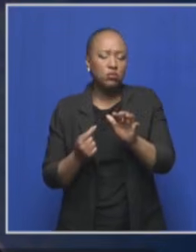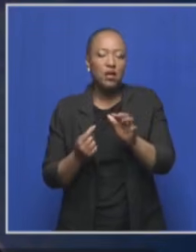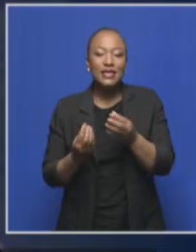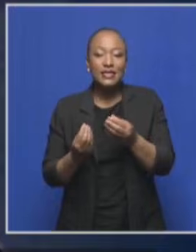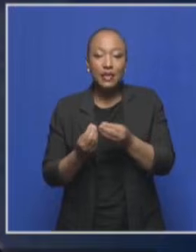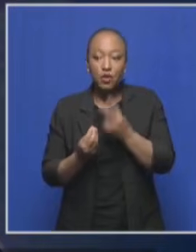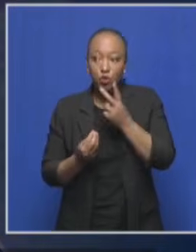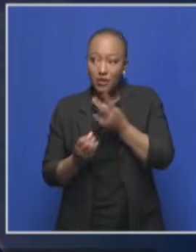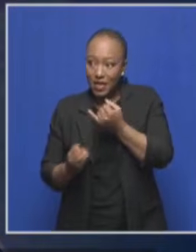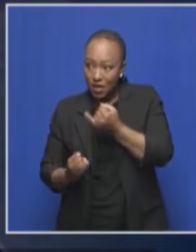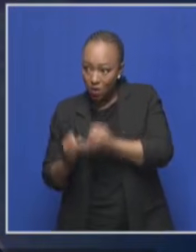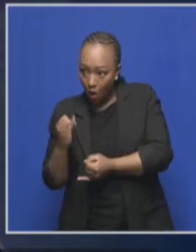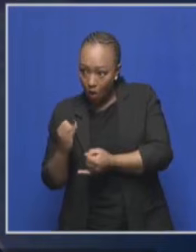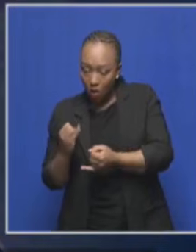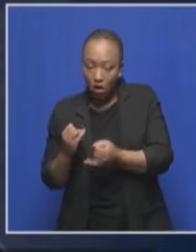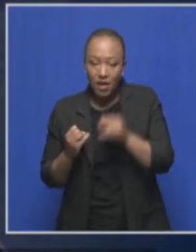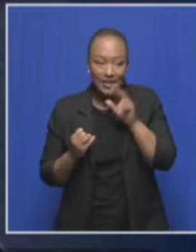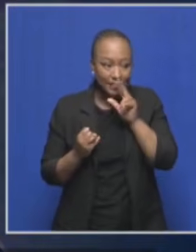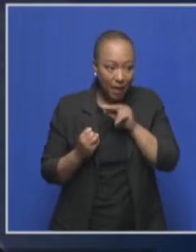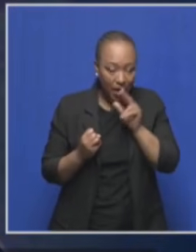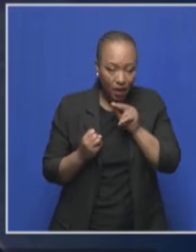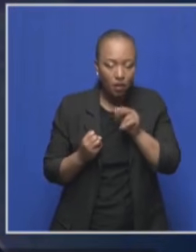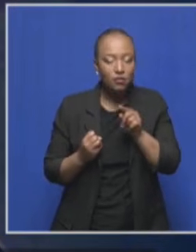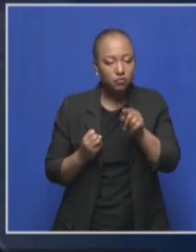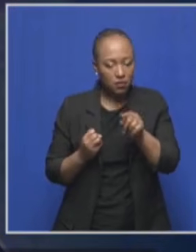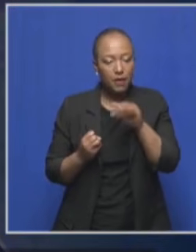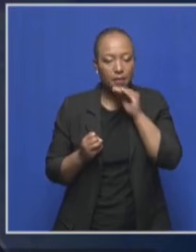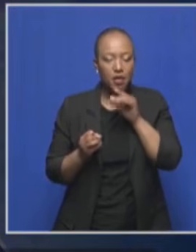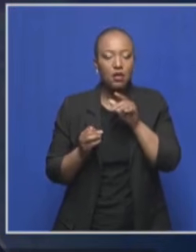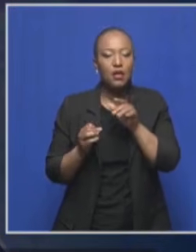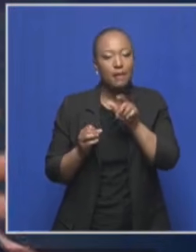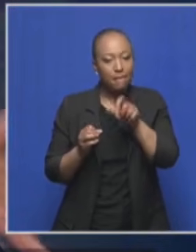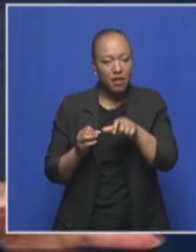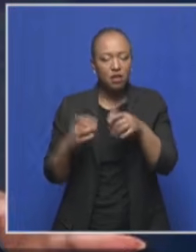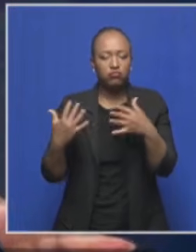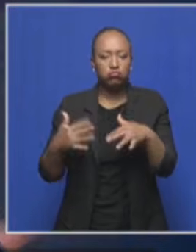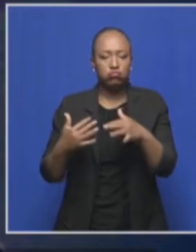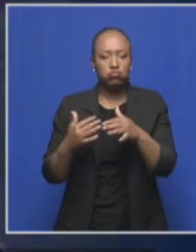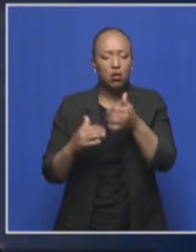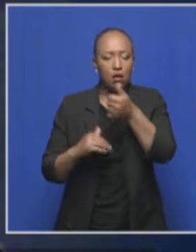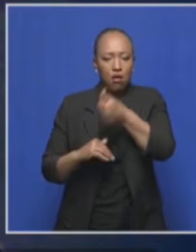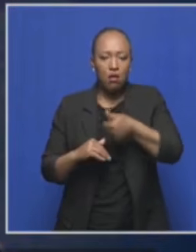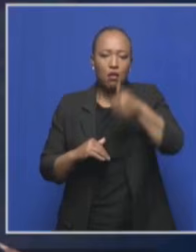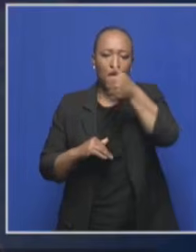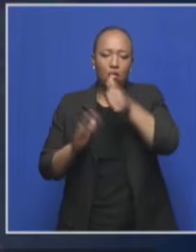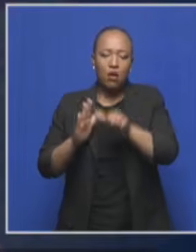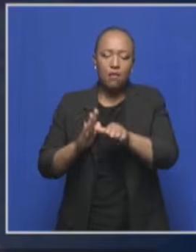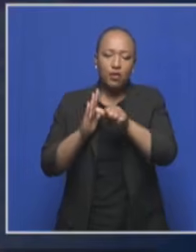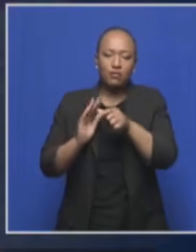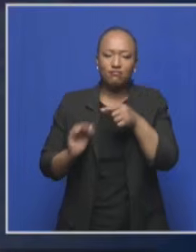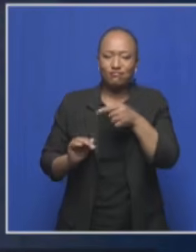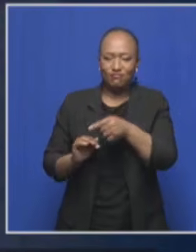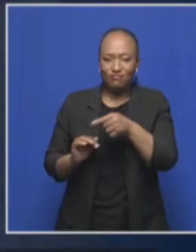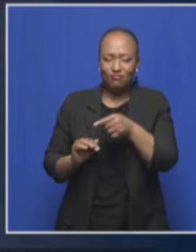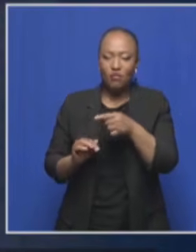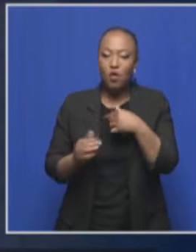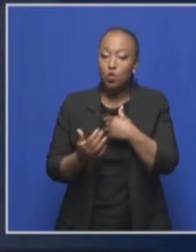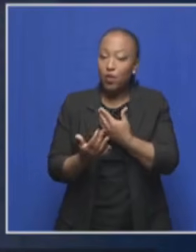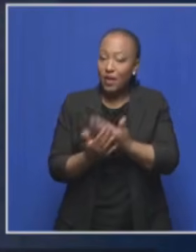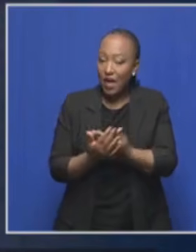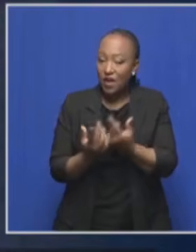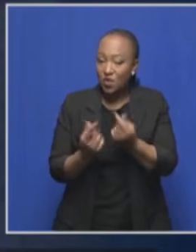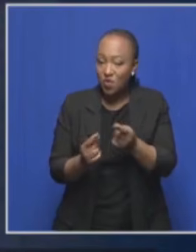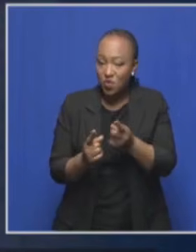up, you are a hero in your own right. Yeah. You are able to be a hero in your sphere of influence, and you can be that. As a child